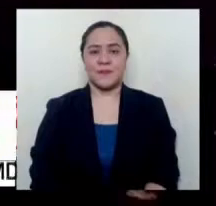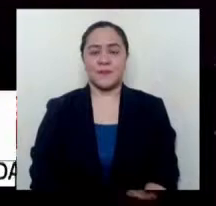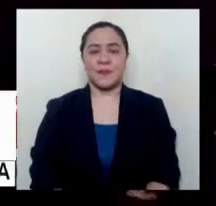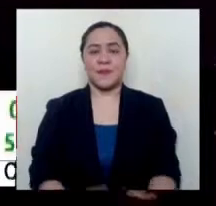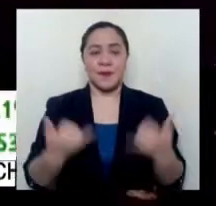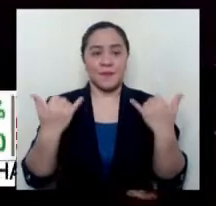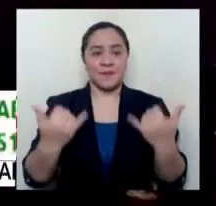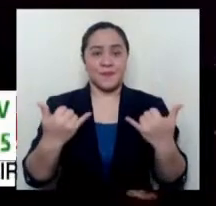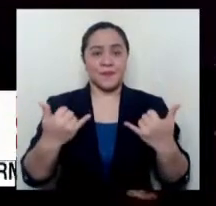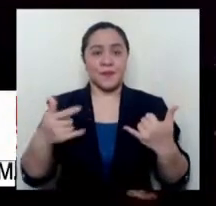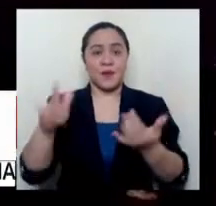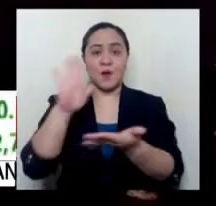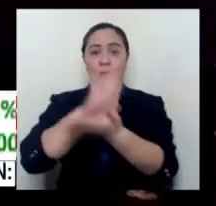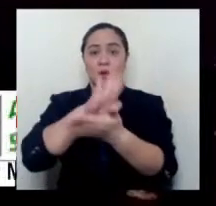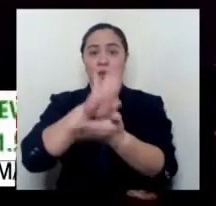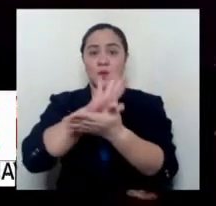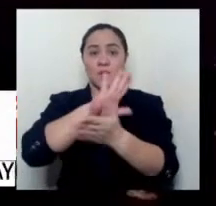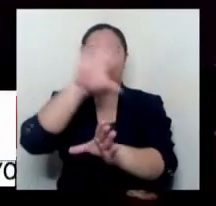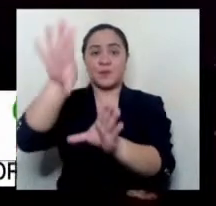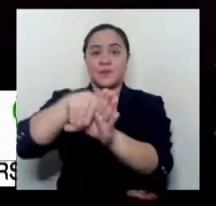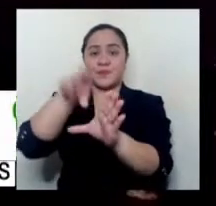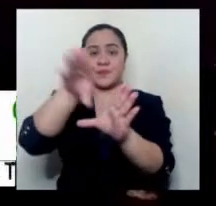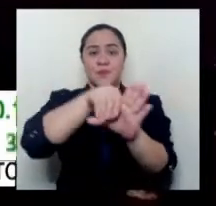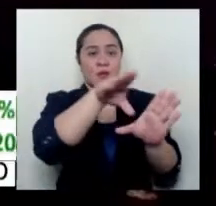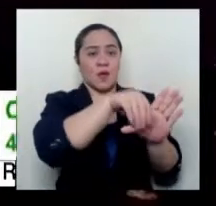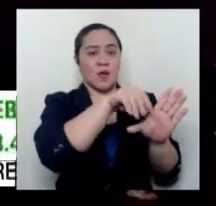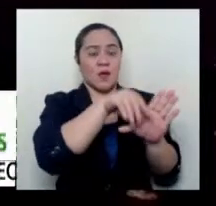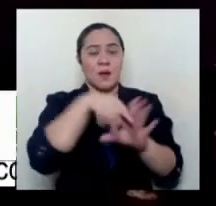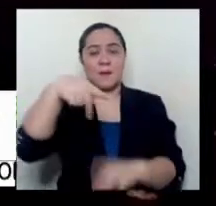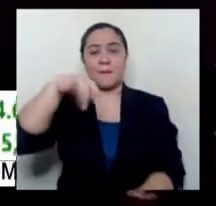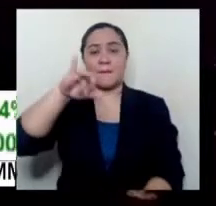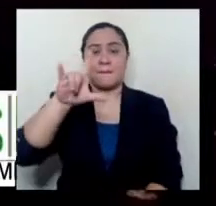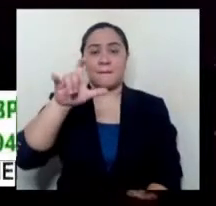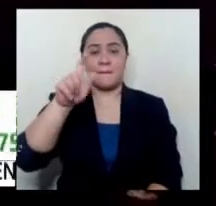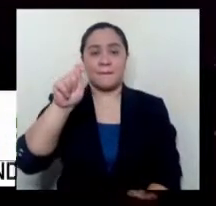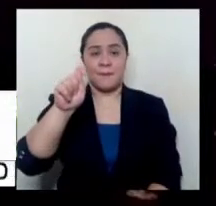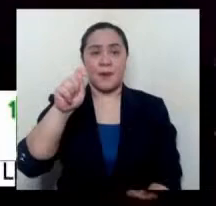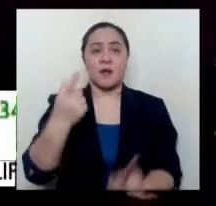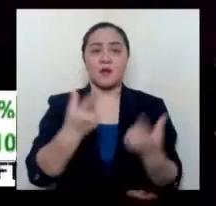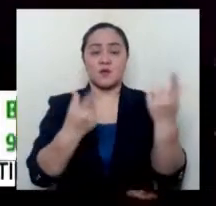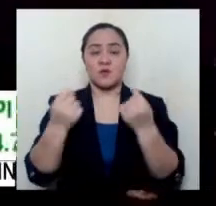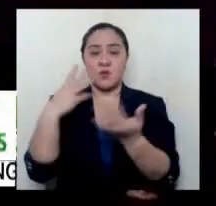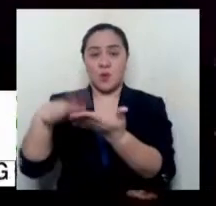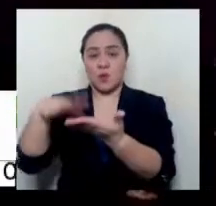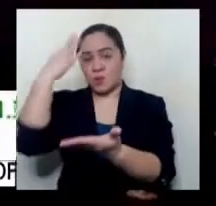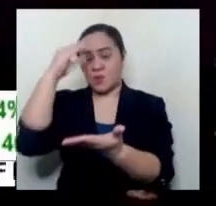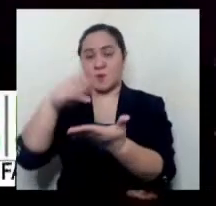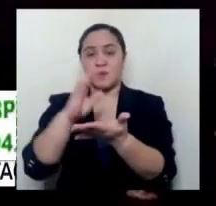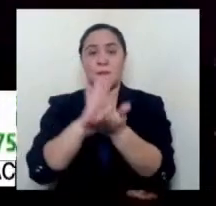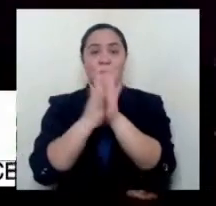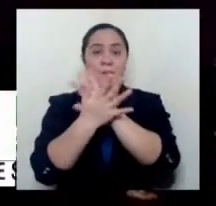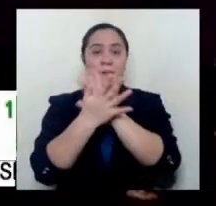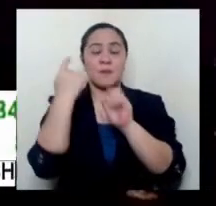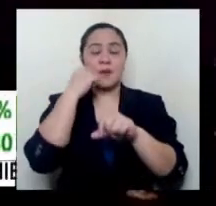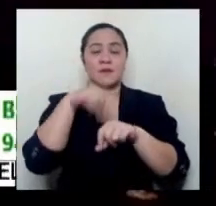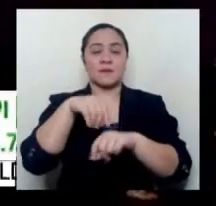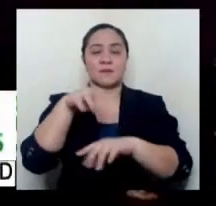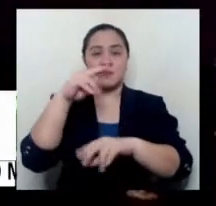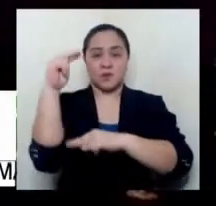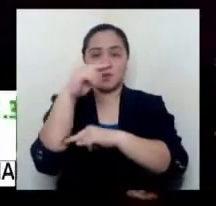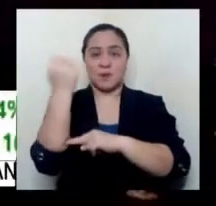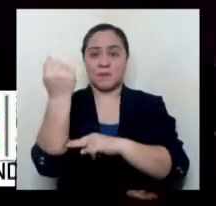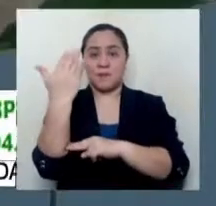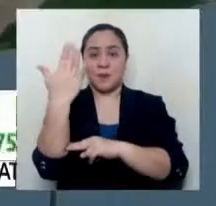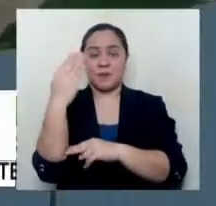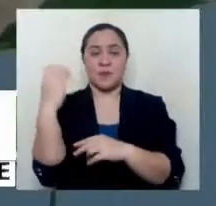And more news now. Schools that will participate in the pilot run of limited in-person learning now ready for the November 15 opening.